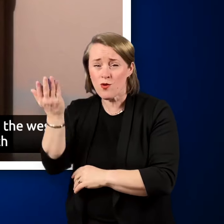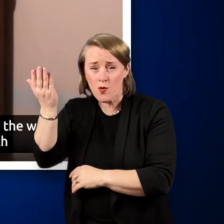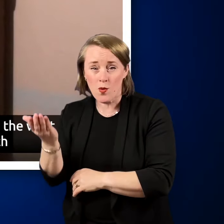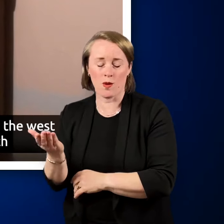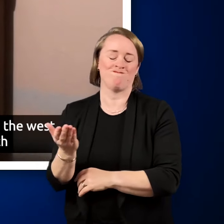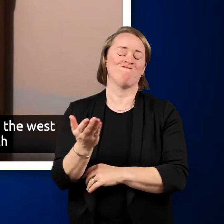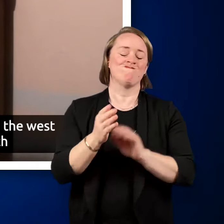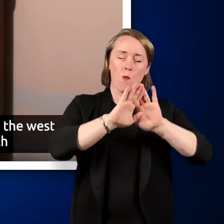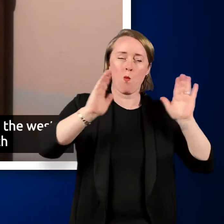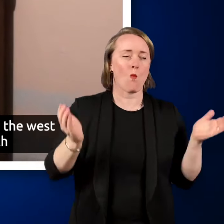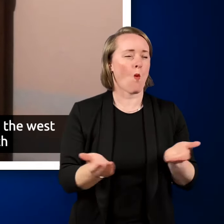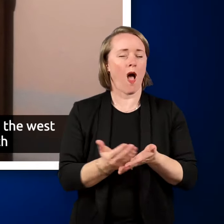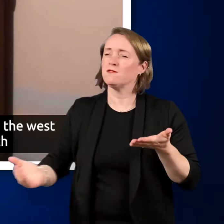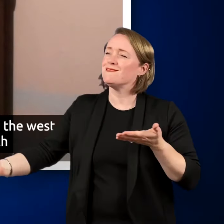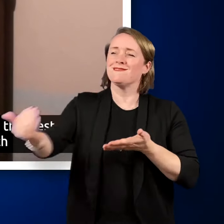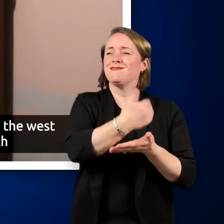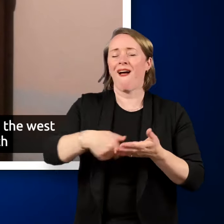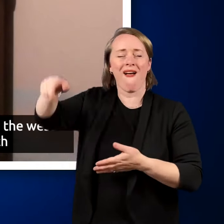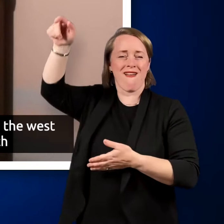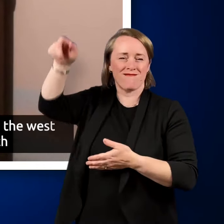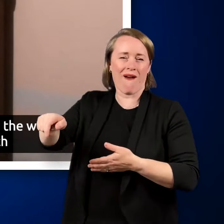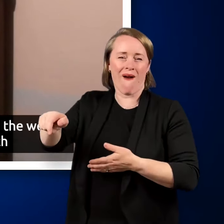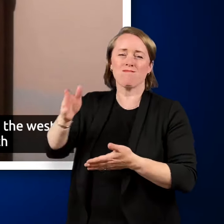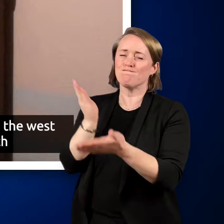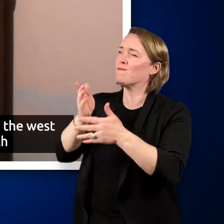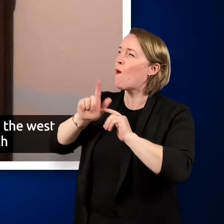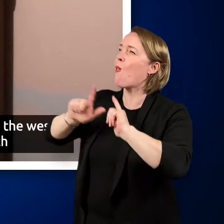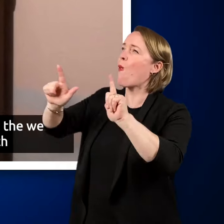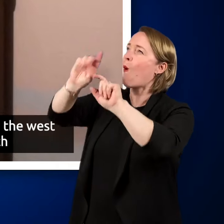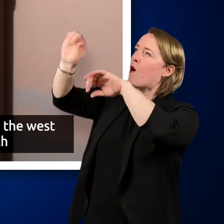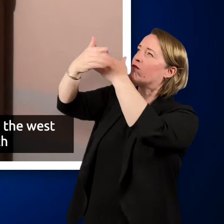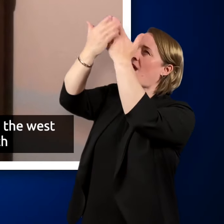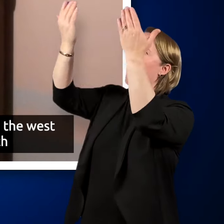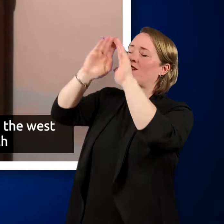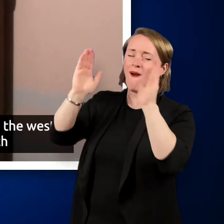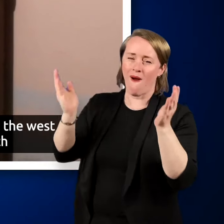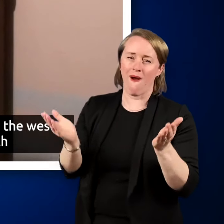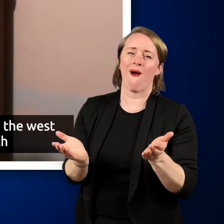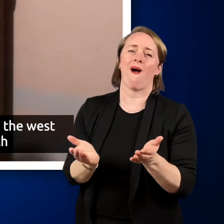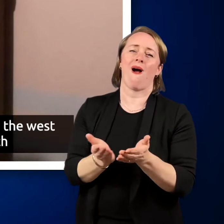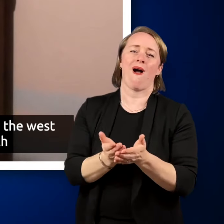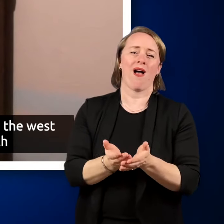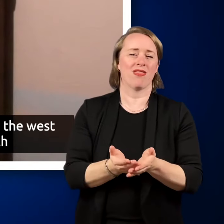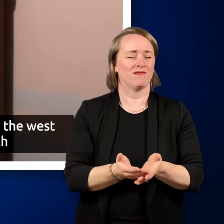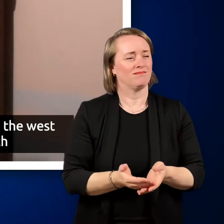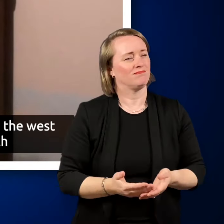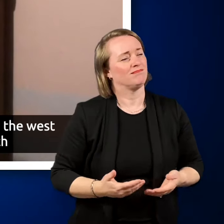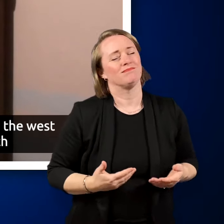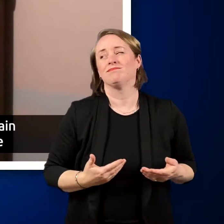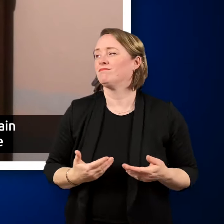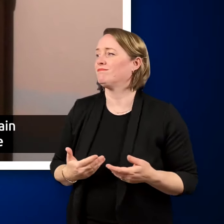Jesus is Savior to all, Lord of heaven and earth.